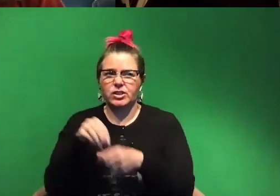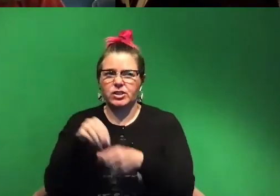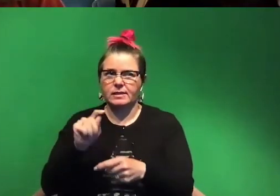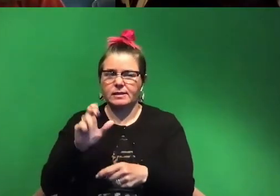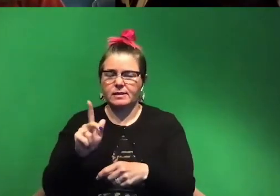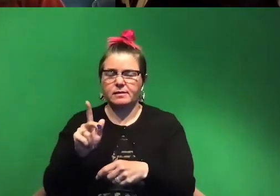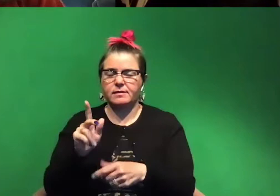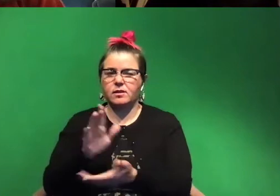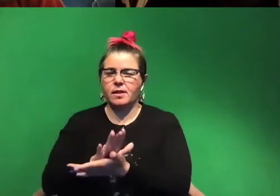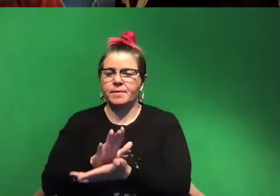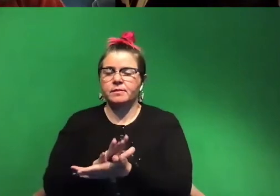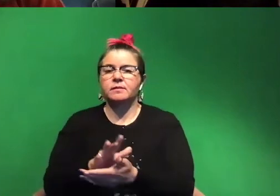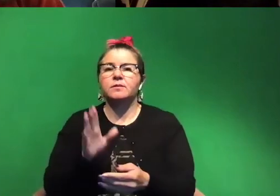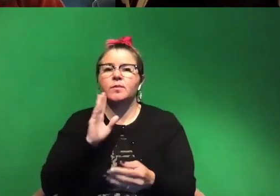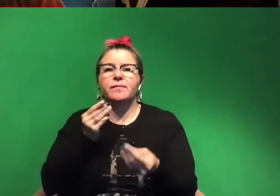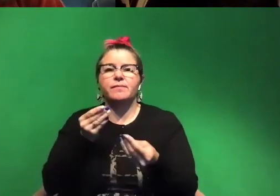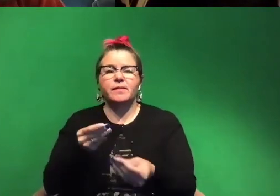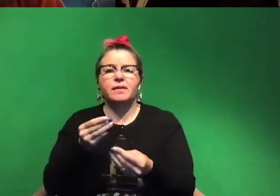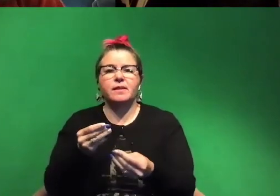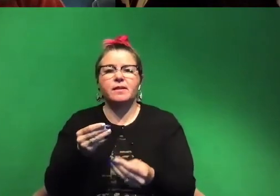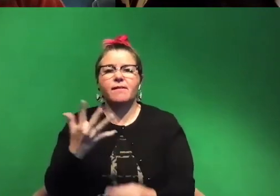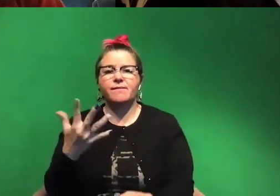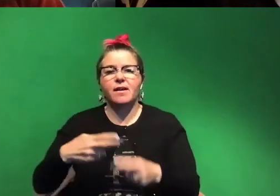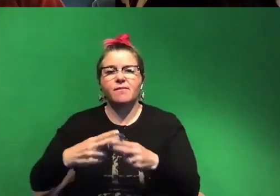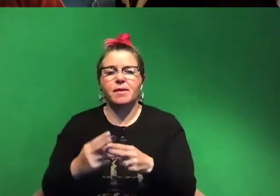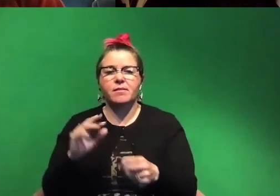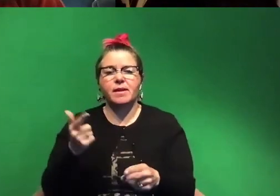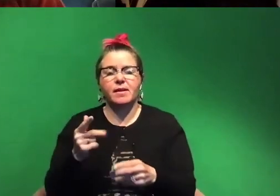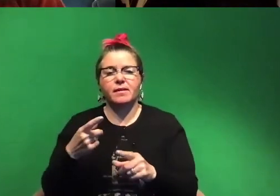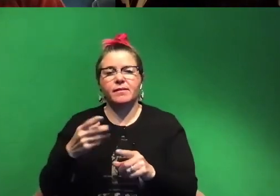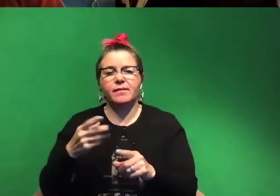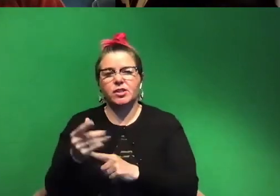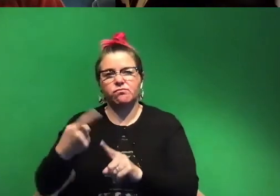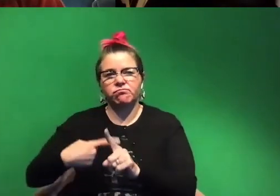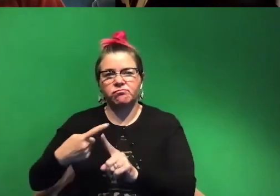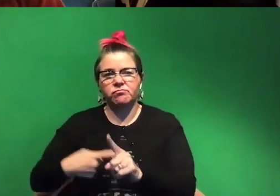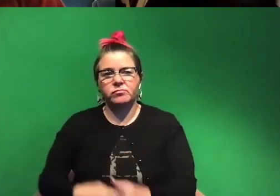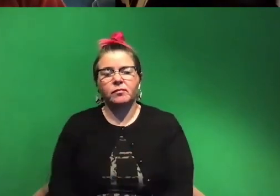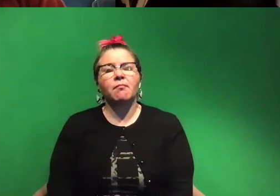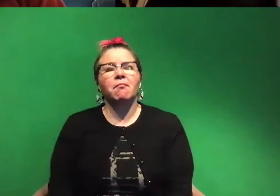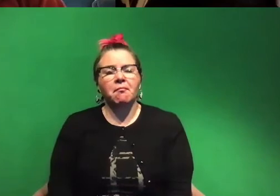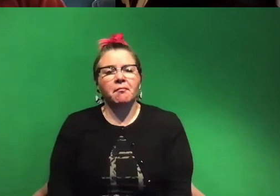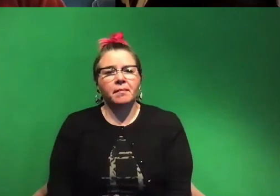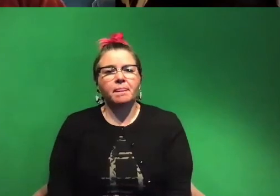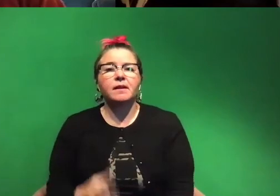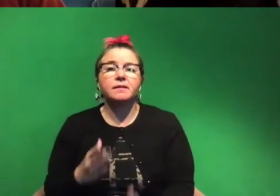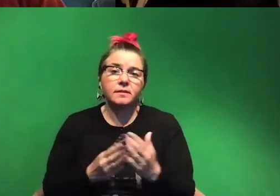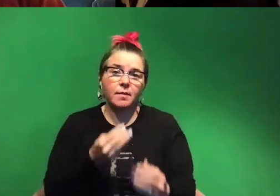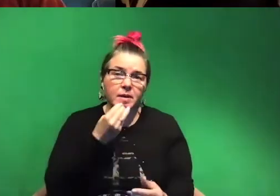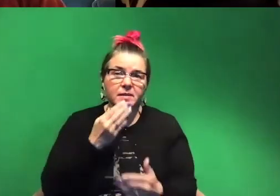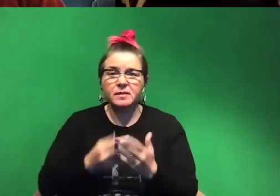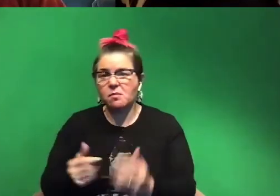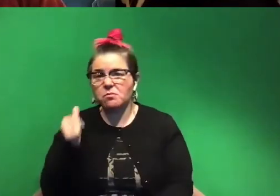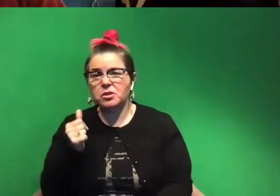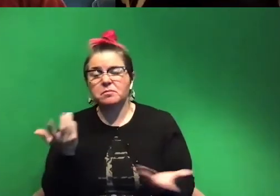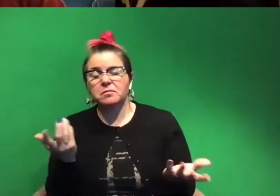campus and would feed them maybe a 5-pound bag of fish a month. Some of them would eat, some of them wouldn't eat, and it's